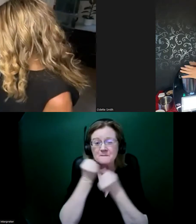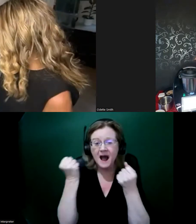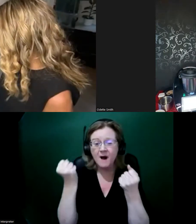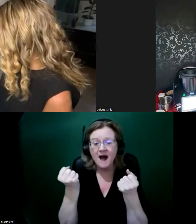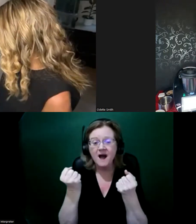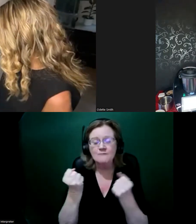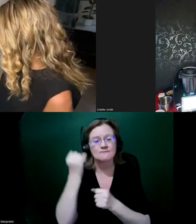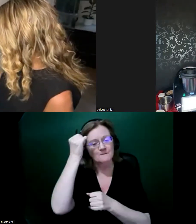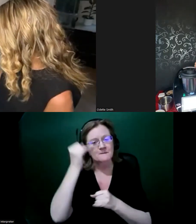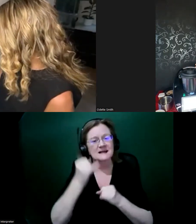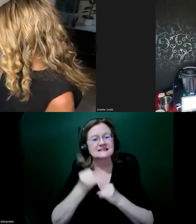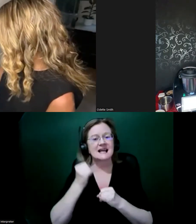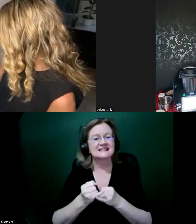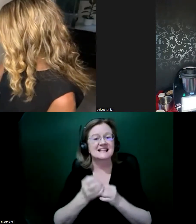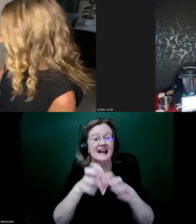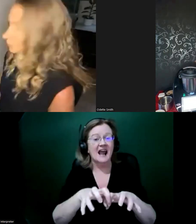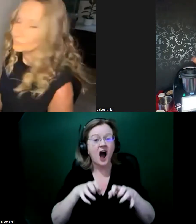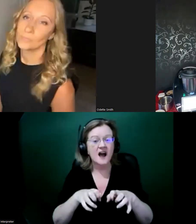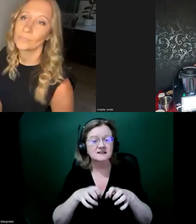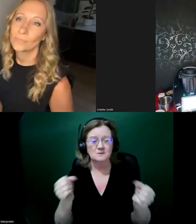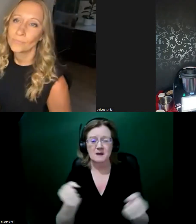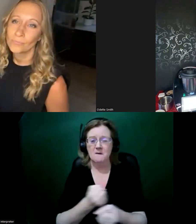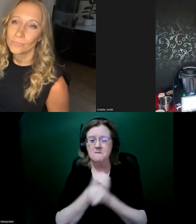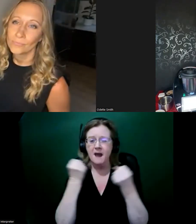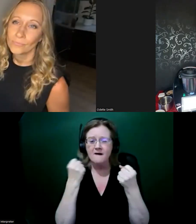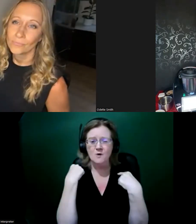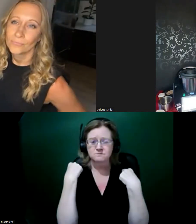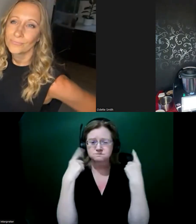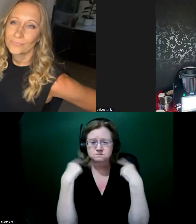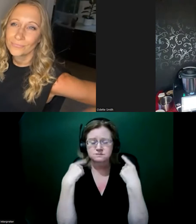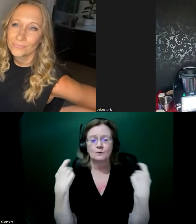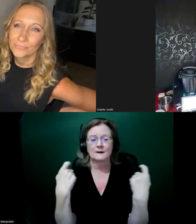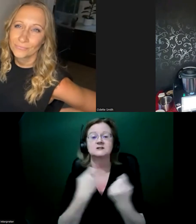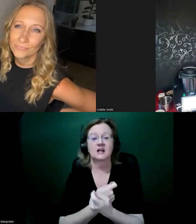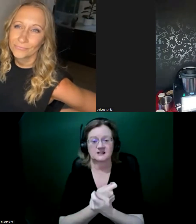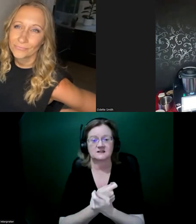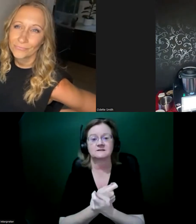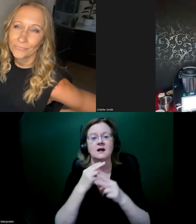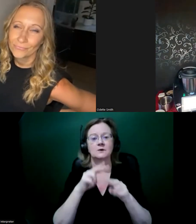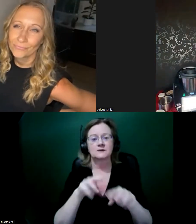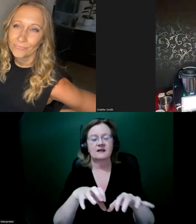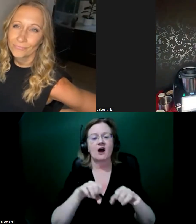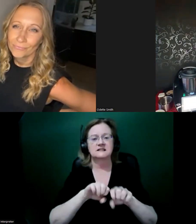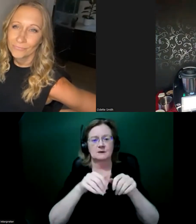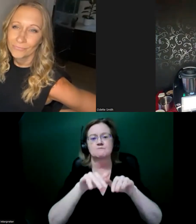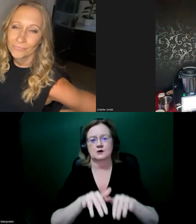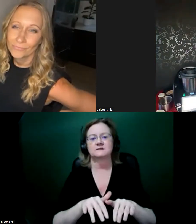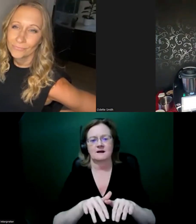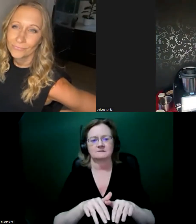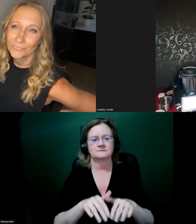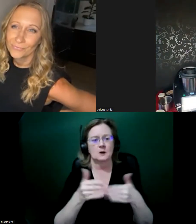steel and it is ice. So it's going to be super powerful, but I want you to listen when it changes and you can hear that ice being broken down. So here we